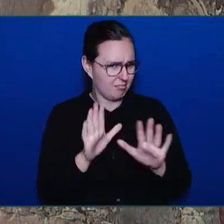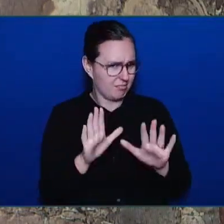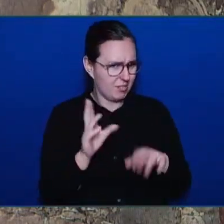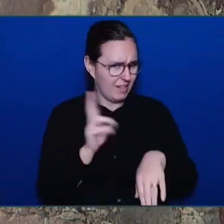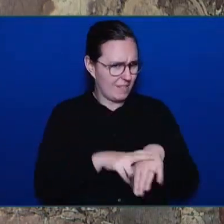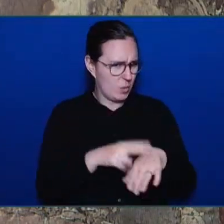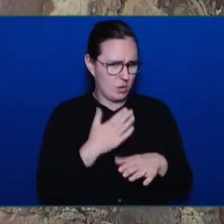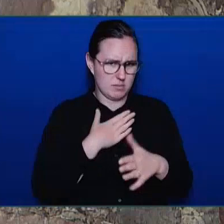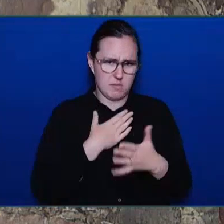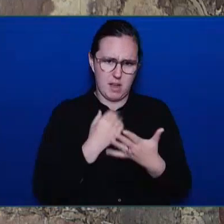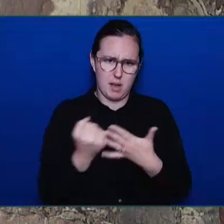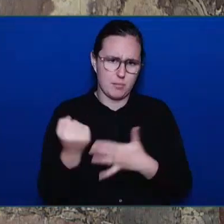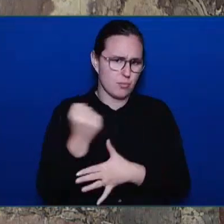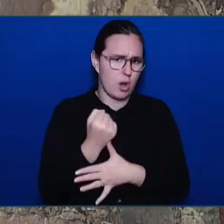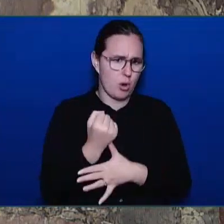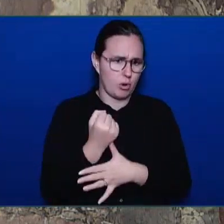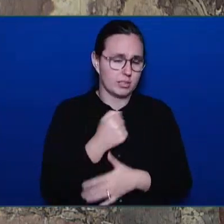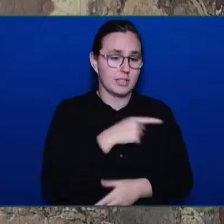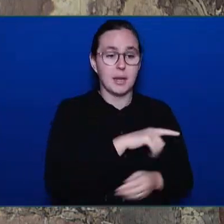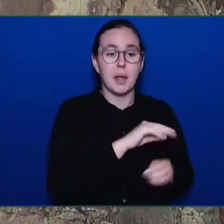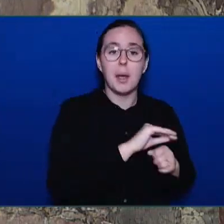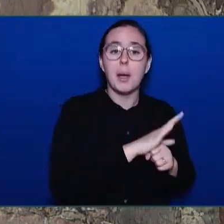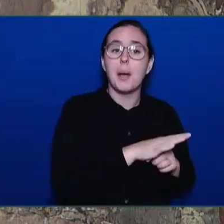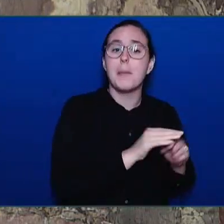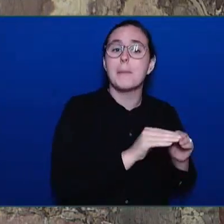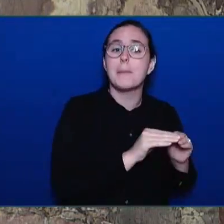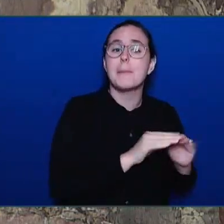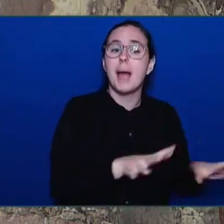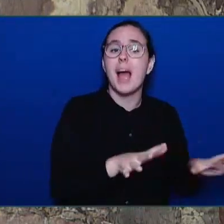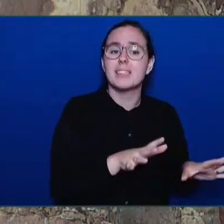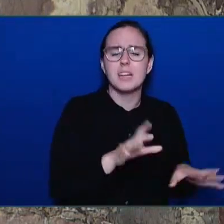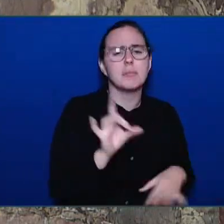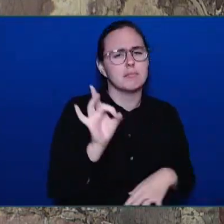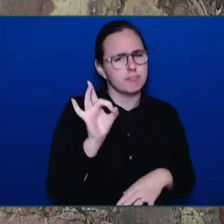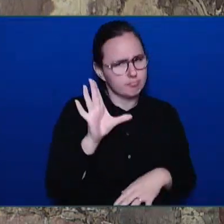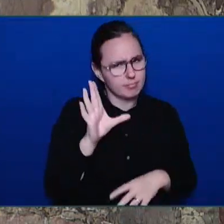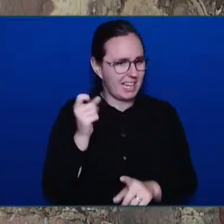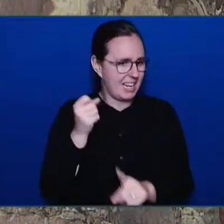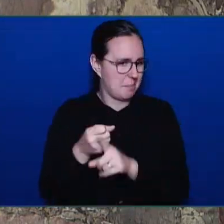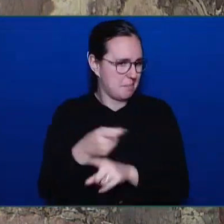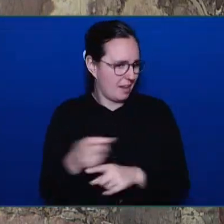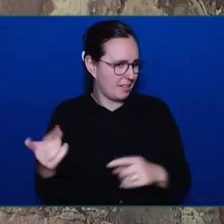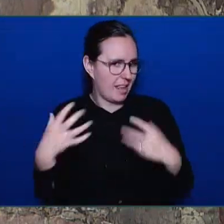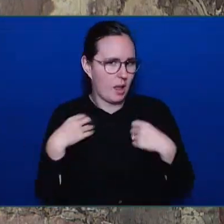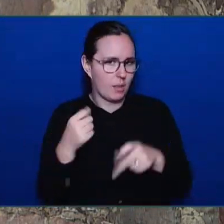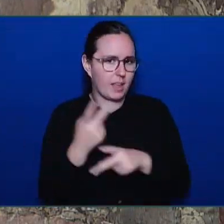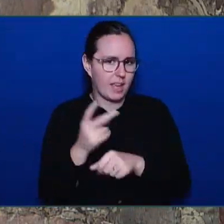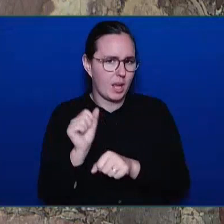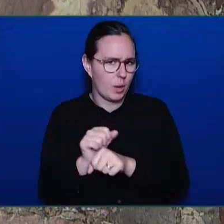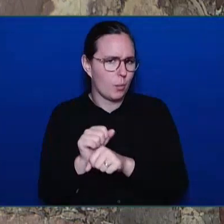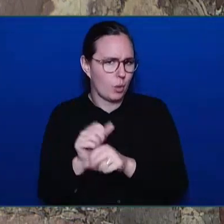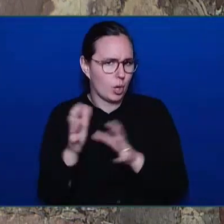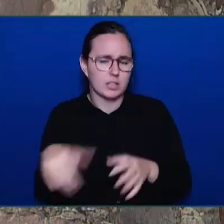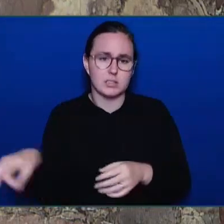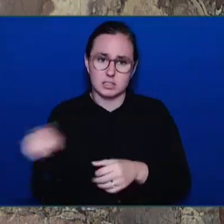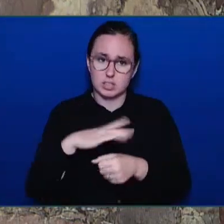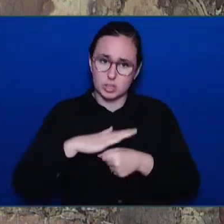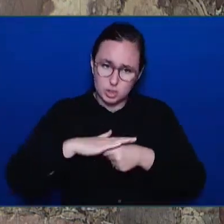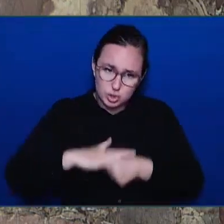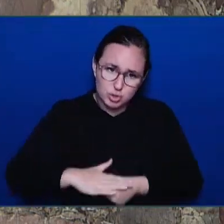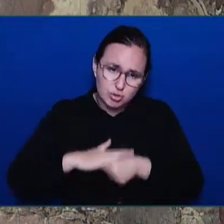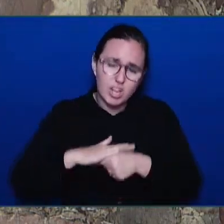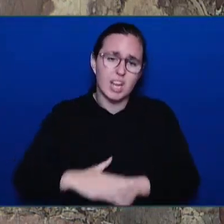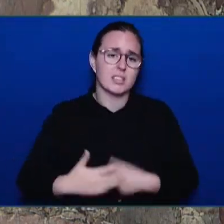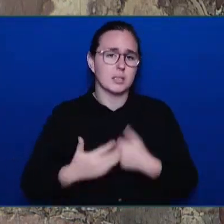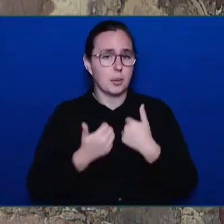healthcare workers. We know that they're stressed out and burned out and working long hours. We know that we need to bring more